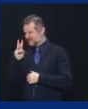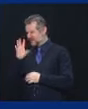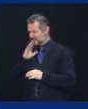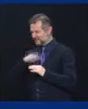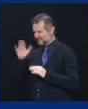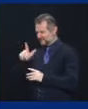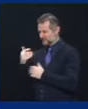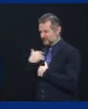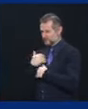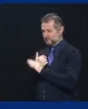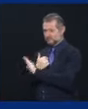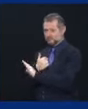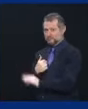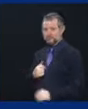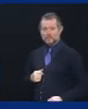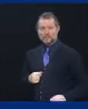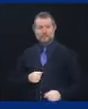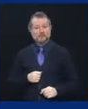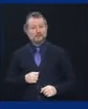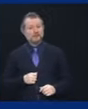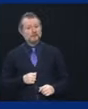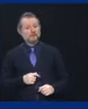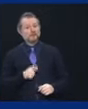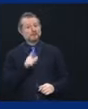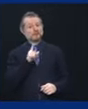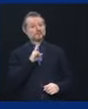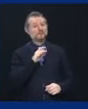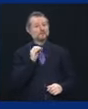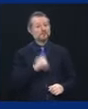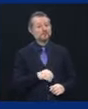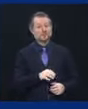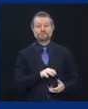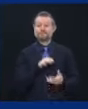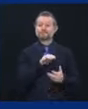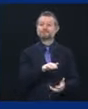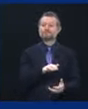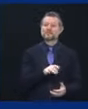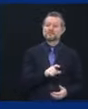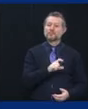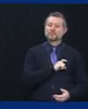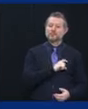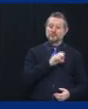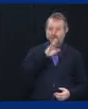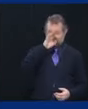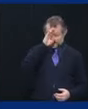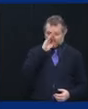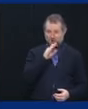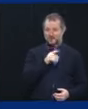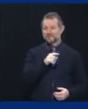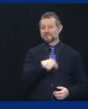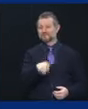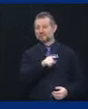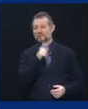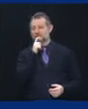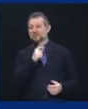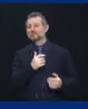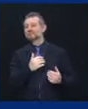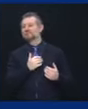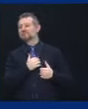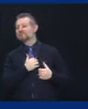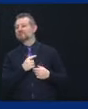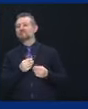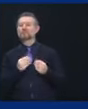27% to the essential workers and the providers who are providing to the essential workers.